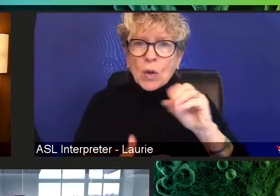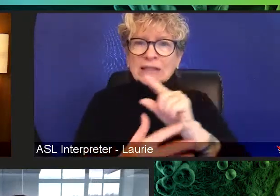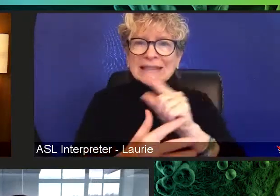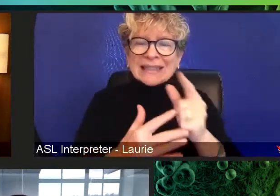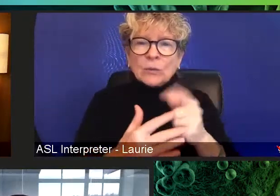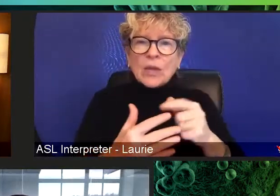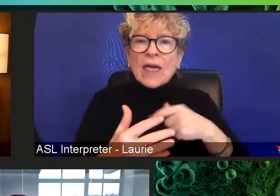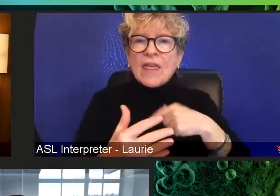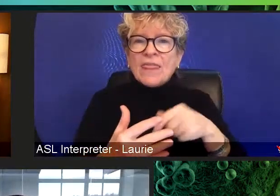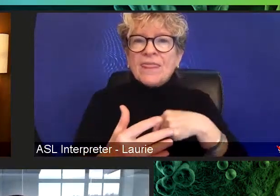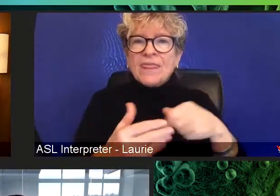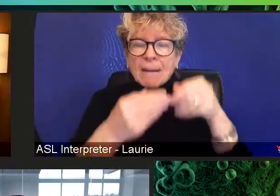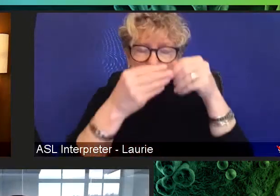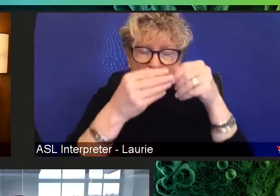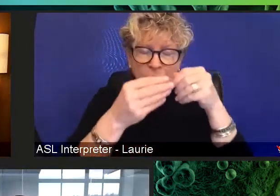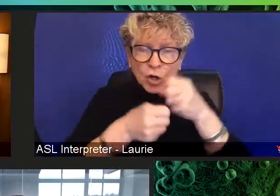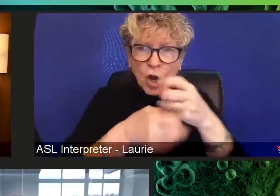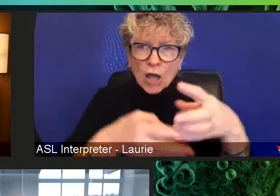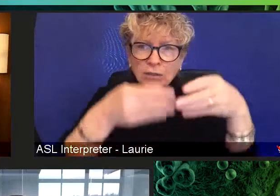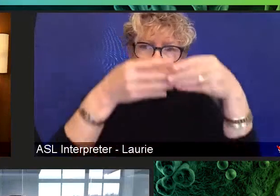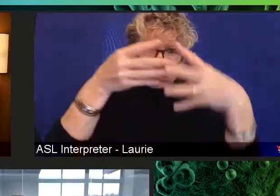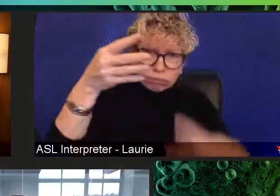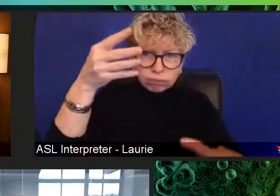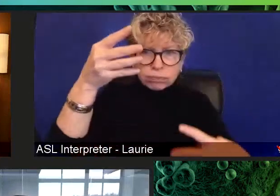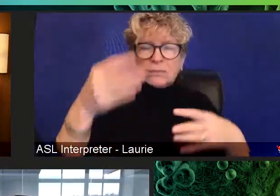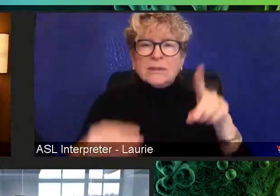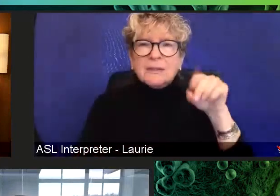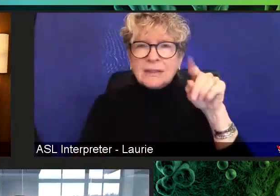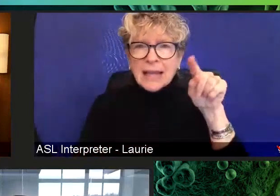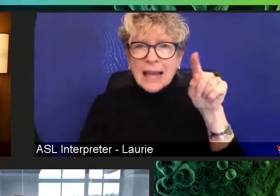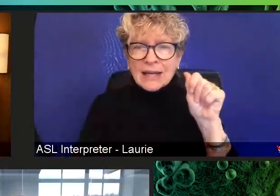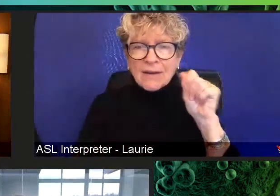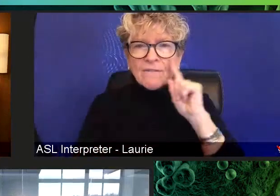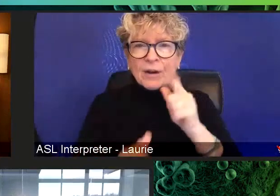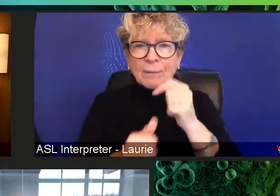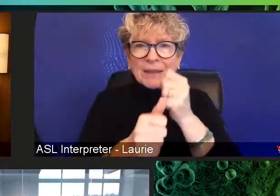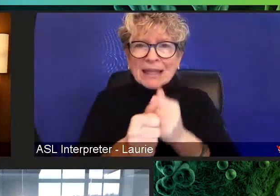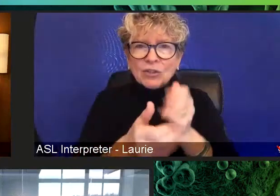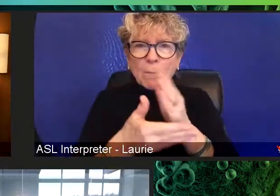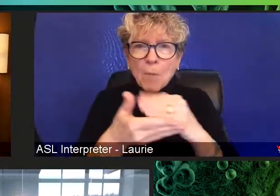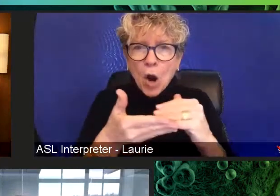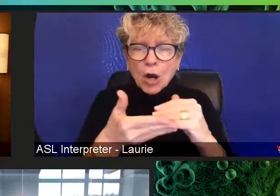data for each of the different fragments that we actually obtain from the blood.